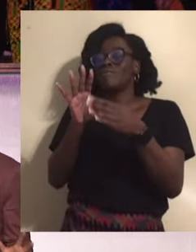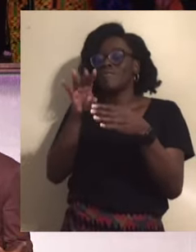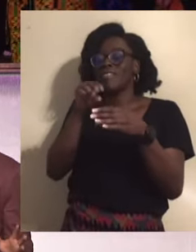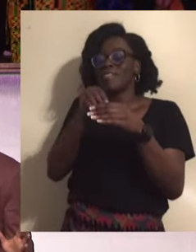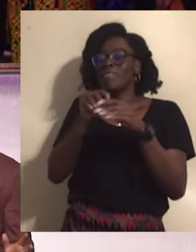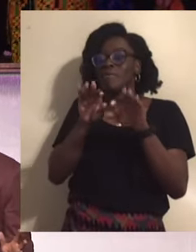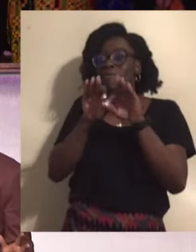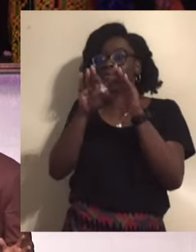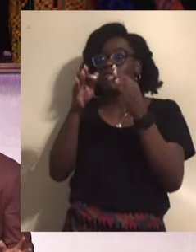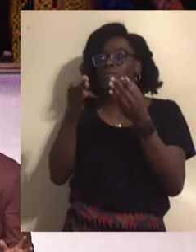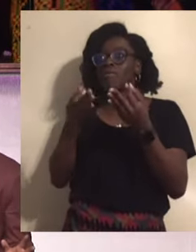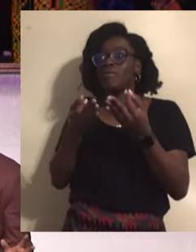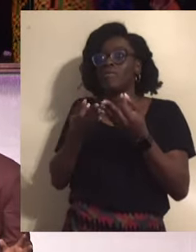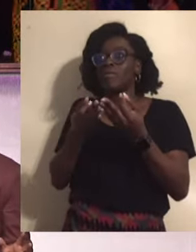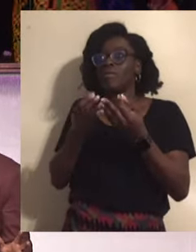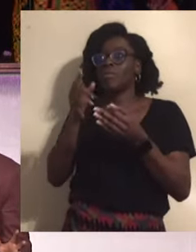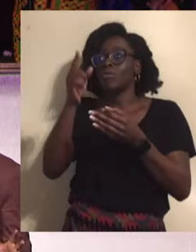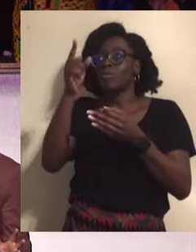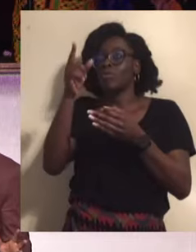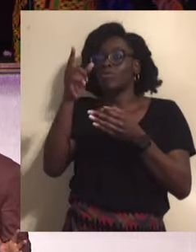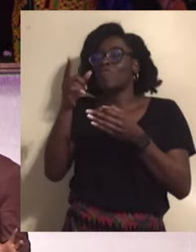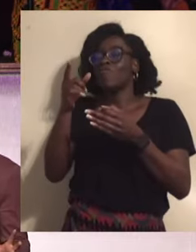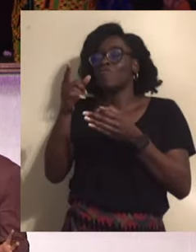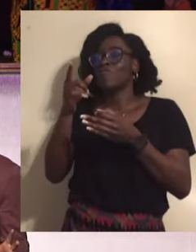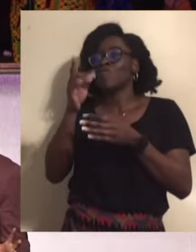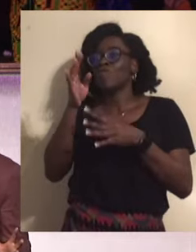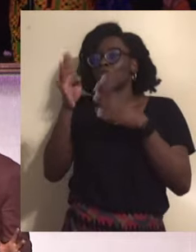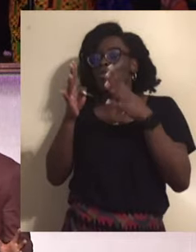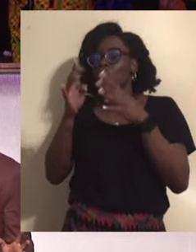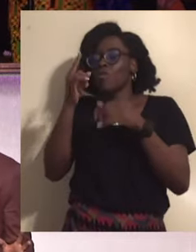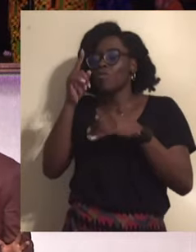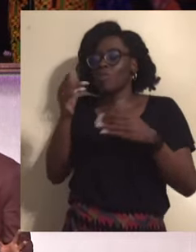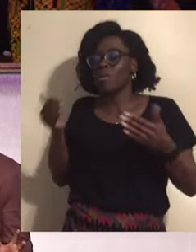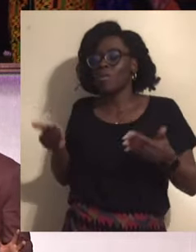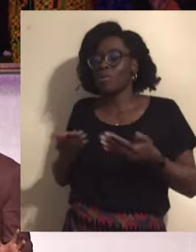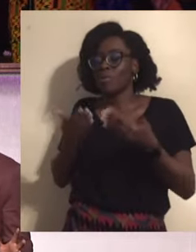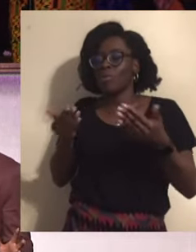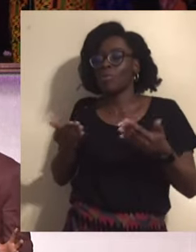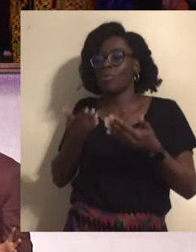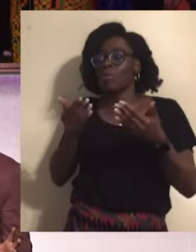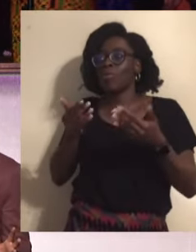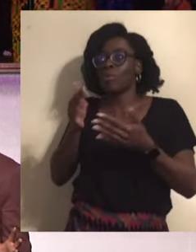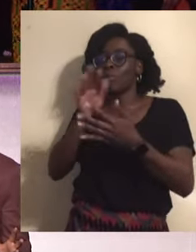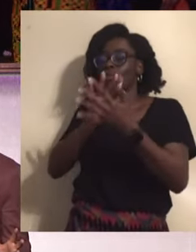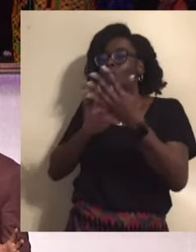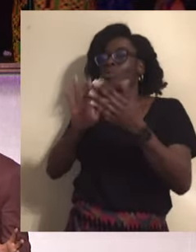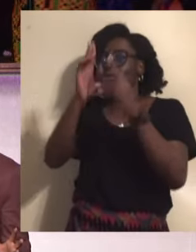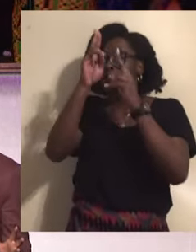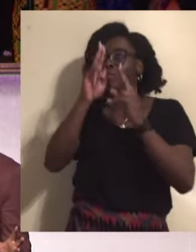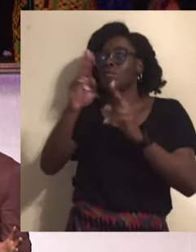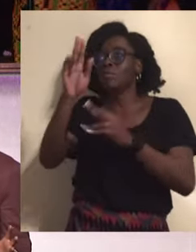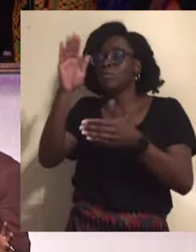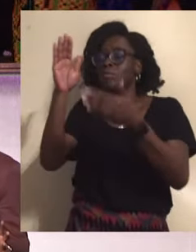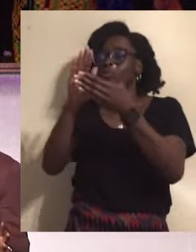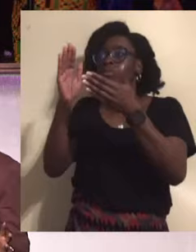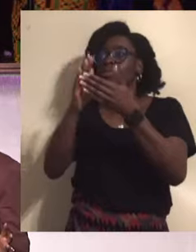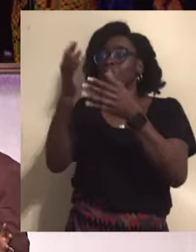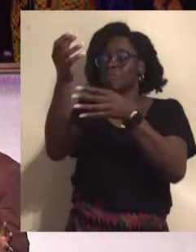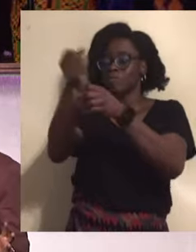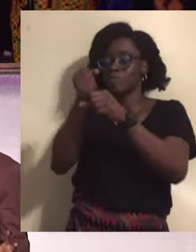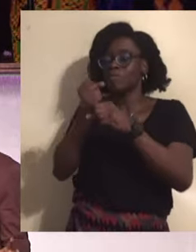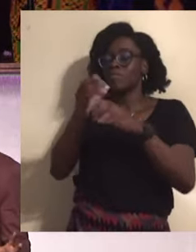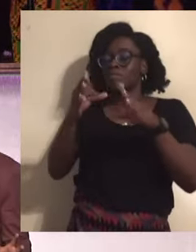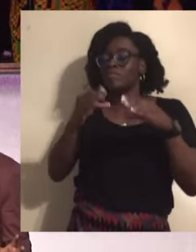here. We give you the glory, the honor, the praise, and we receive them in Jesus' name. Everybody said